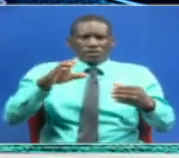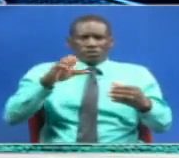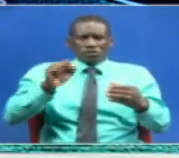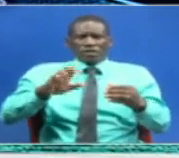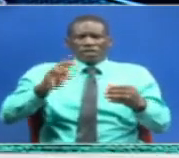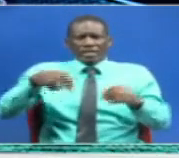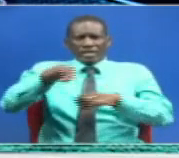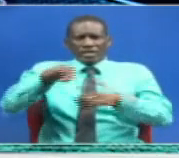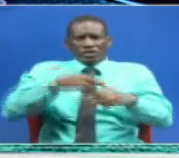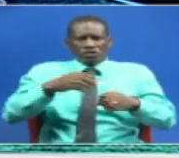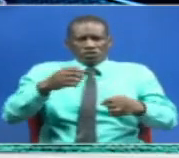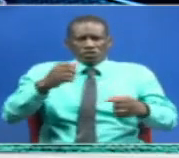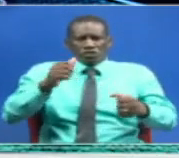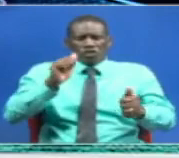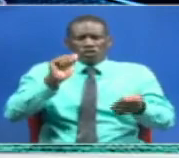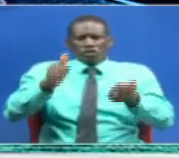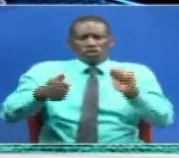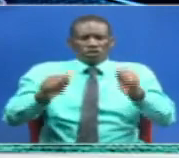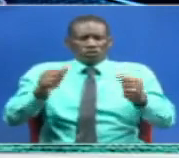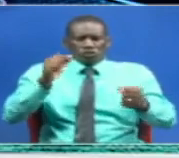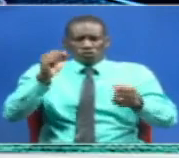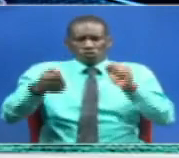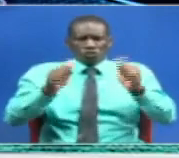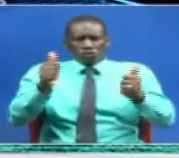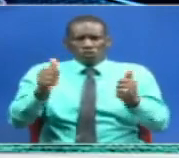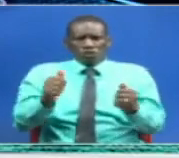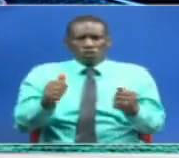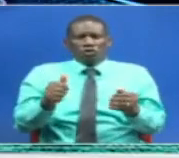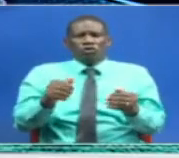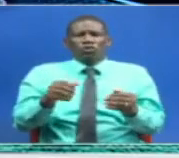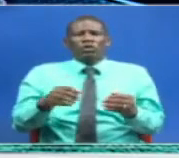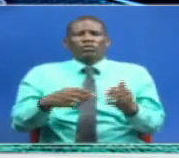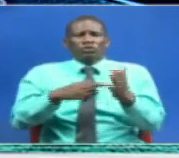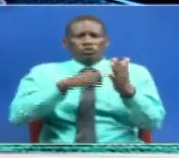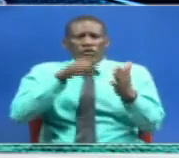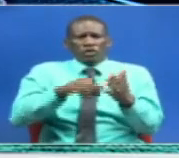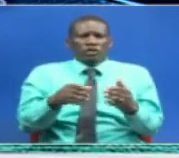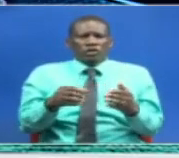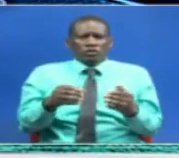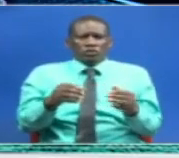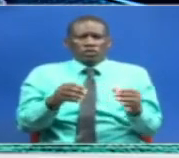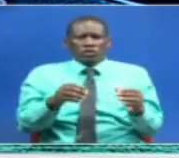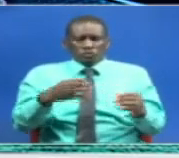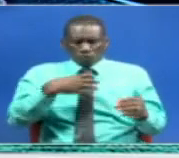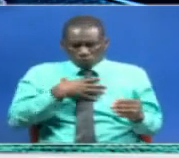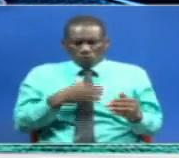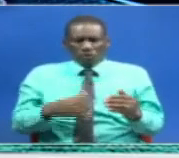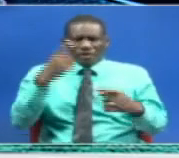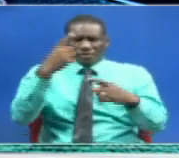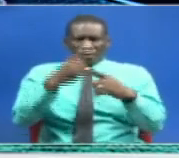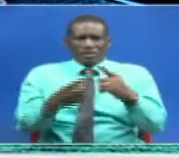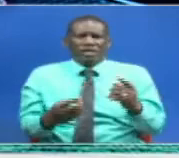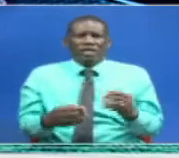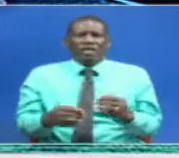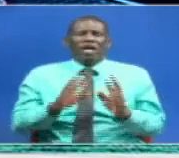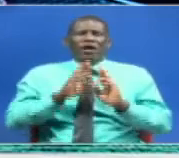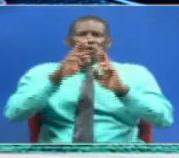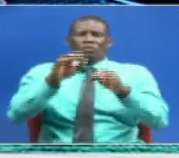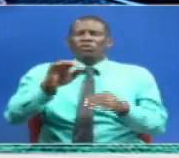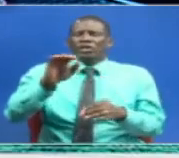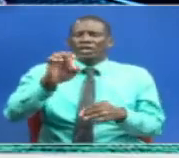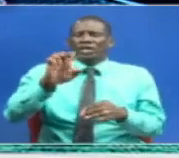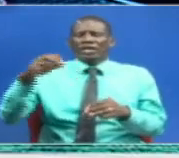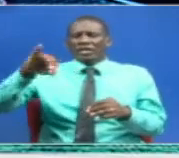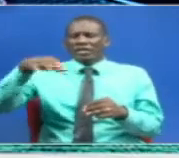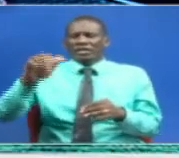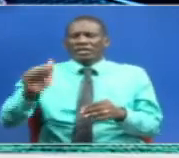National Autocross Championship, the 15-year-old Neil Gohil has revealed that he will take a sabbatical from the sport next year. Our reporter Elijah Uko caught up with the